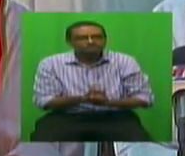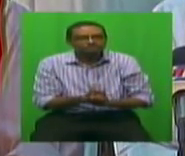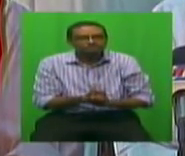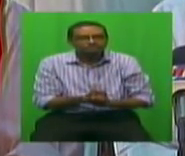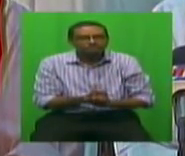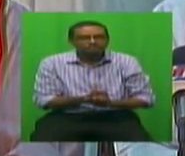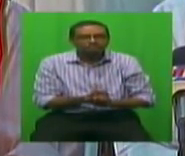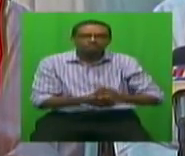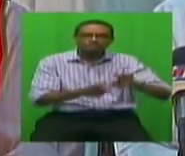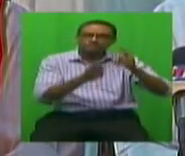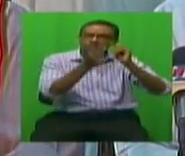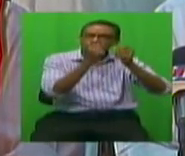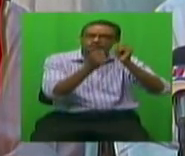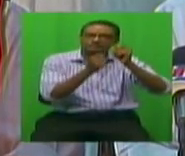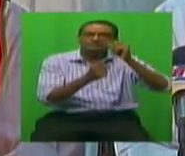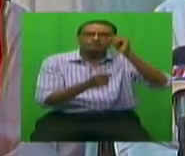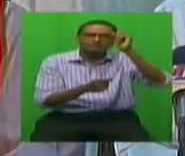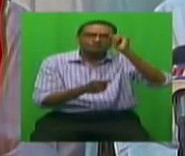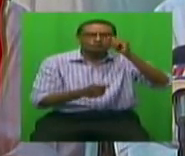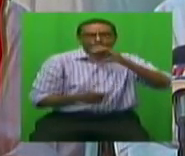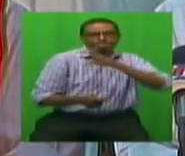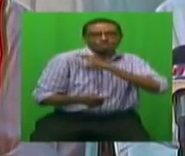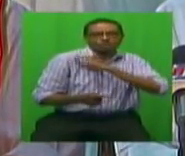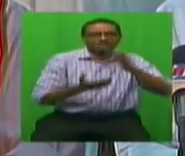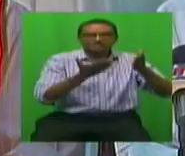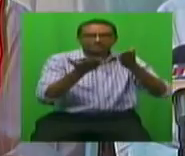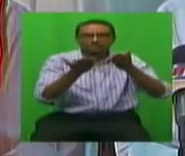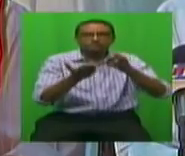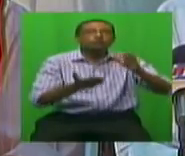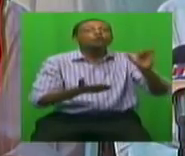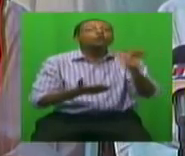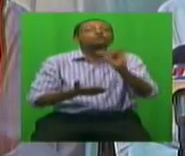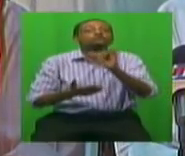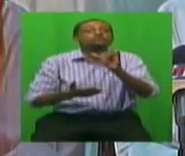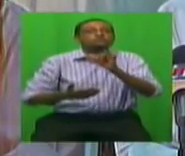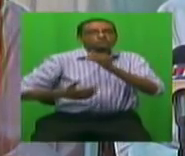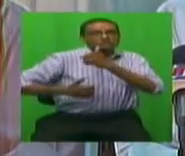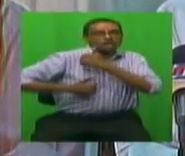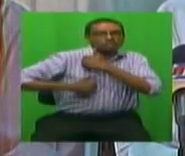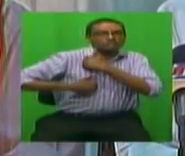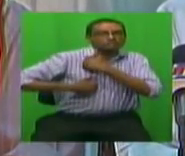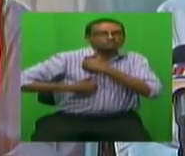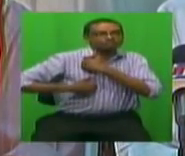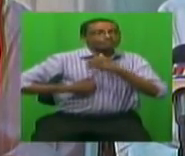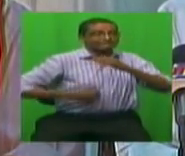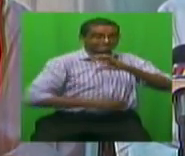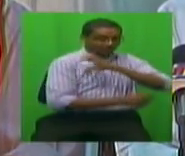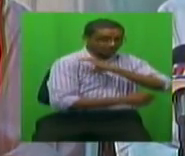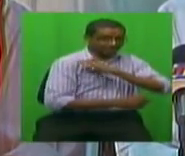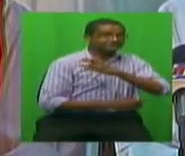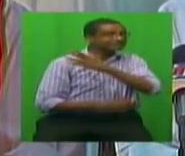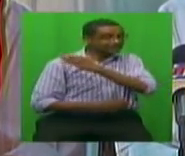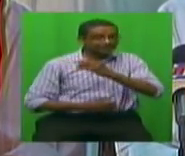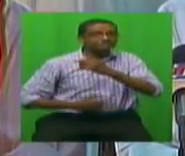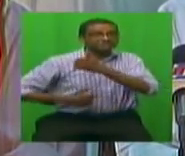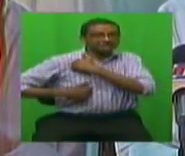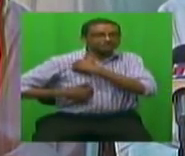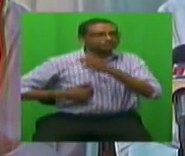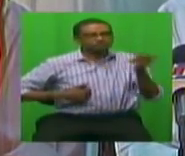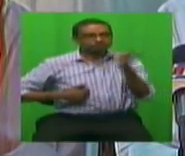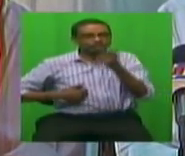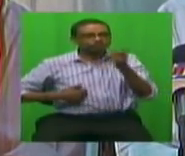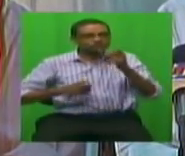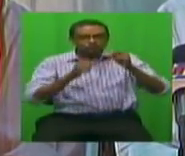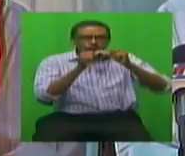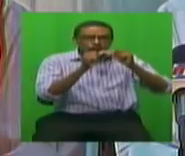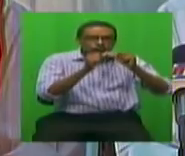The Trinidad and Tobago Police Service and the Trinidad and Tobago Defence Force patrols have continued. They've continued throughout the night in a lot of these